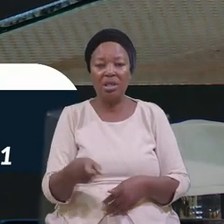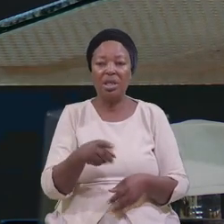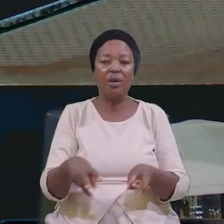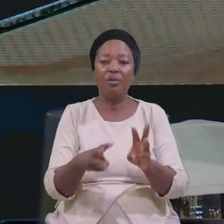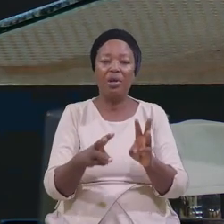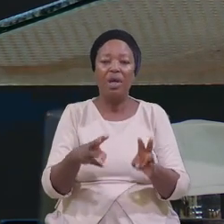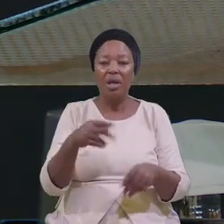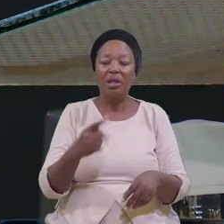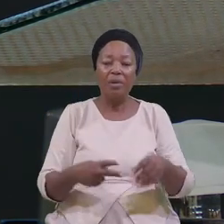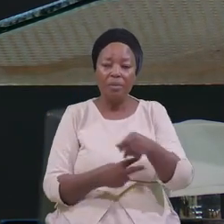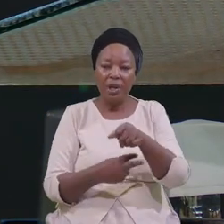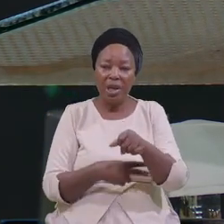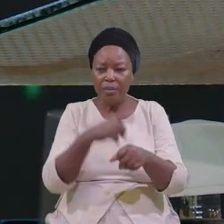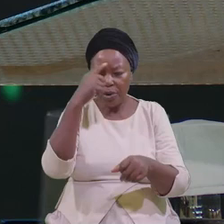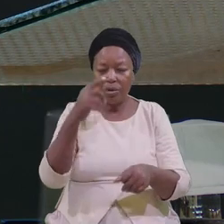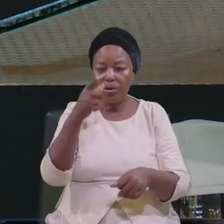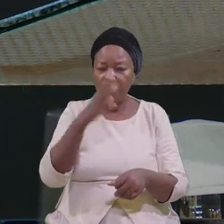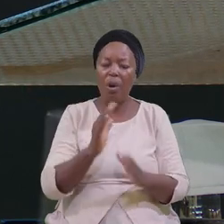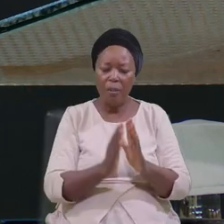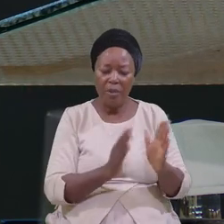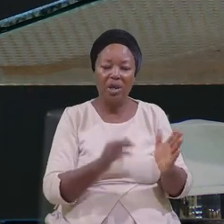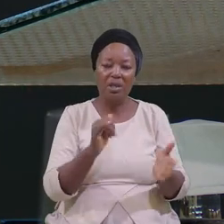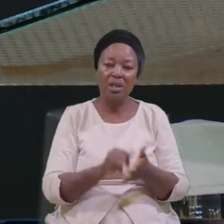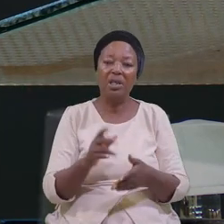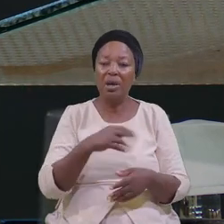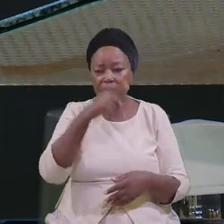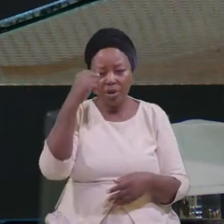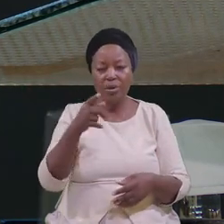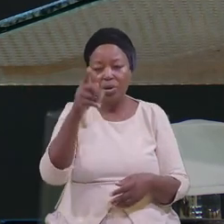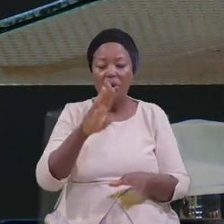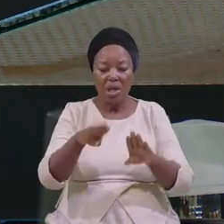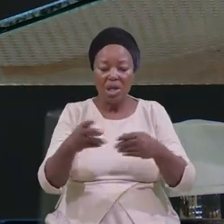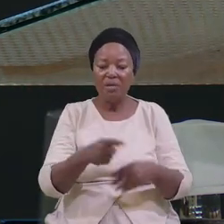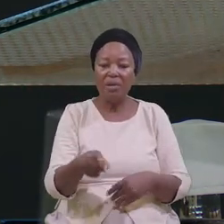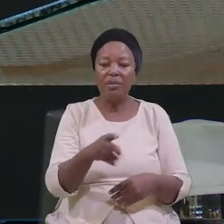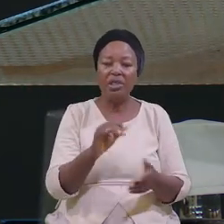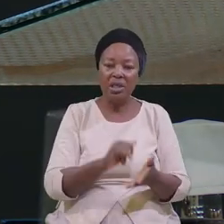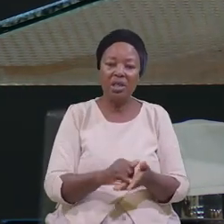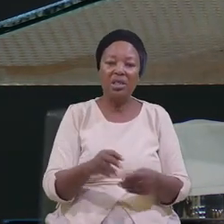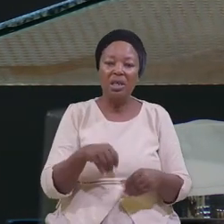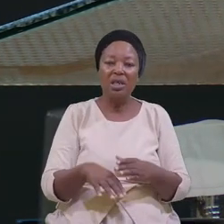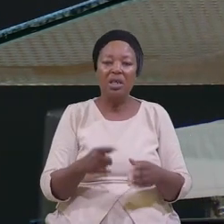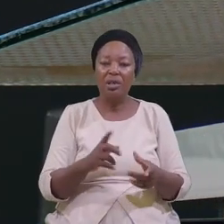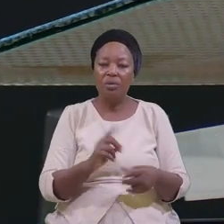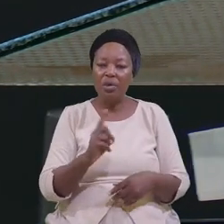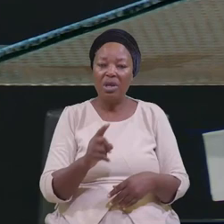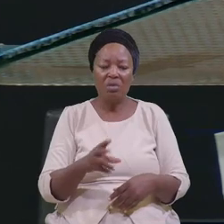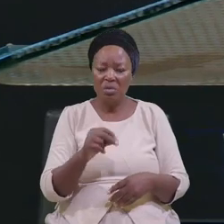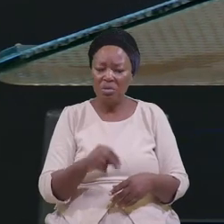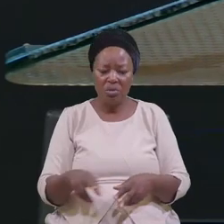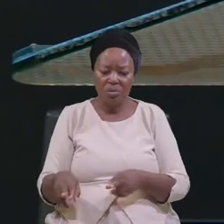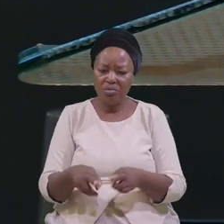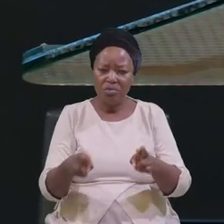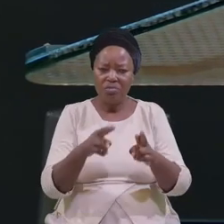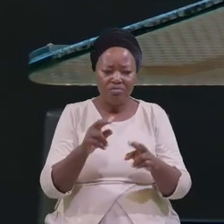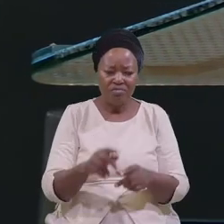because God orchestrated that, and because God gave them that in the wilderness where there was no road map, and where